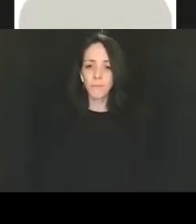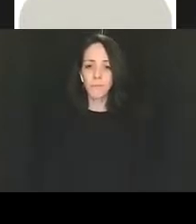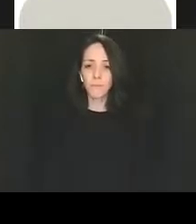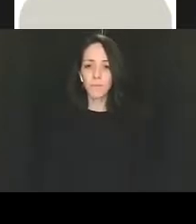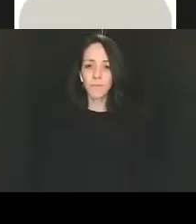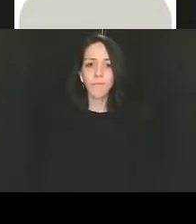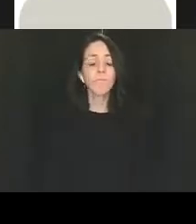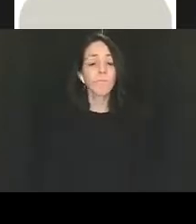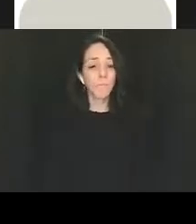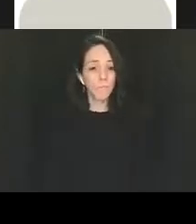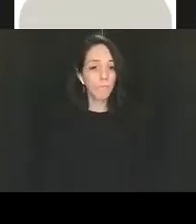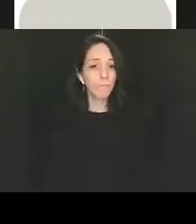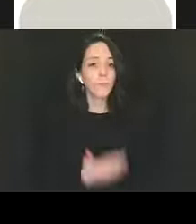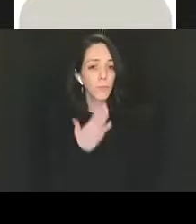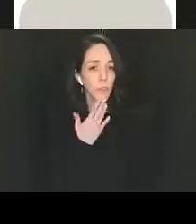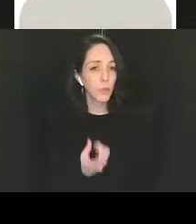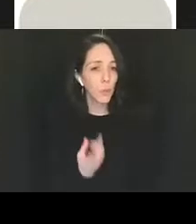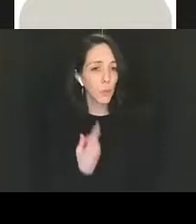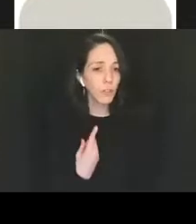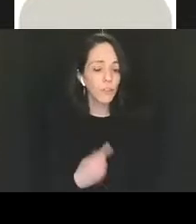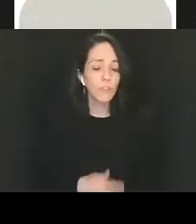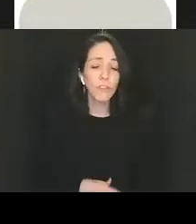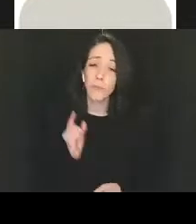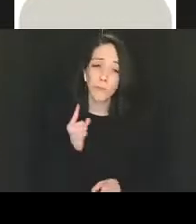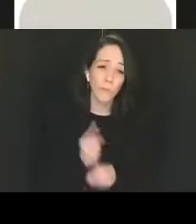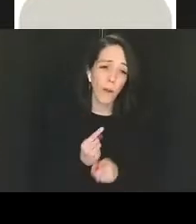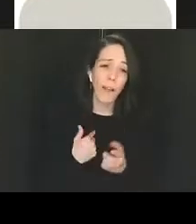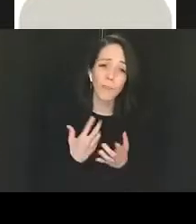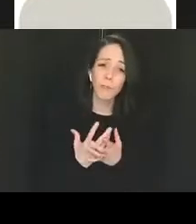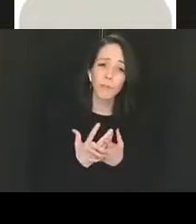Yeah, good question. There's so many competing priorities.